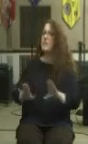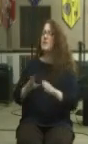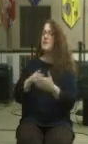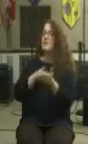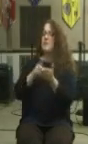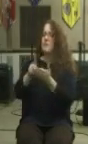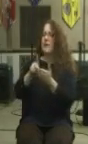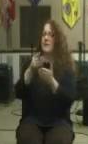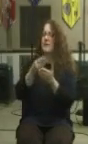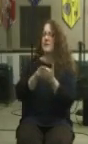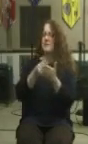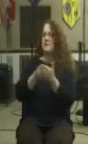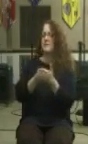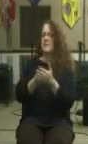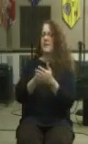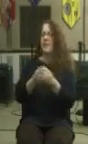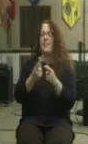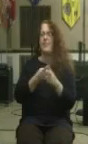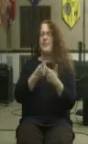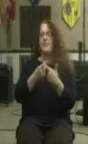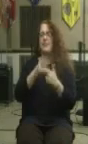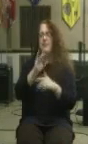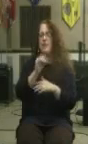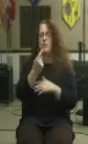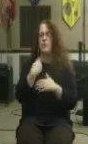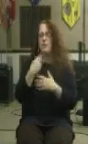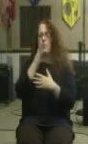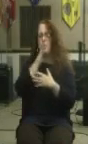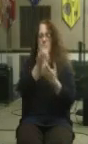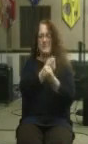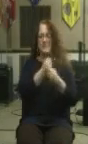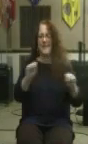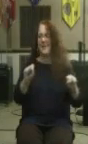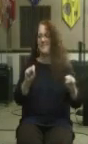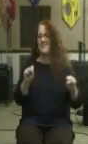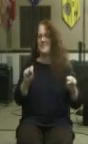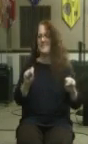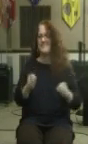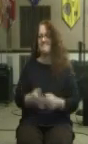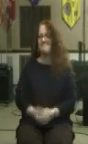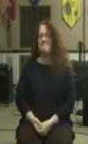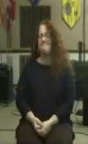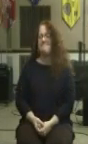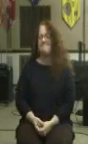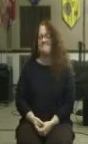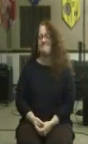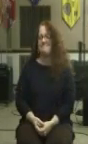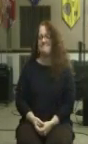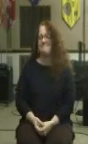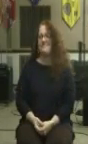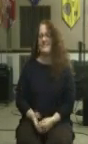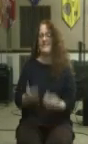I would have arrived? Then he dropped the other foot, but no one would have been saved.